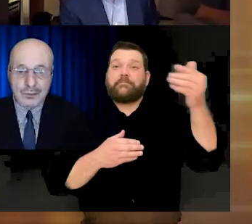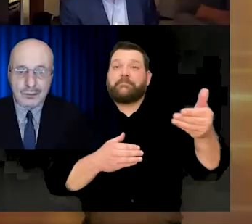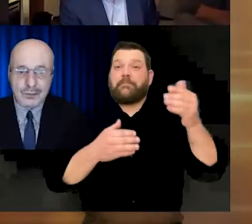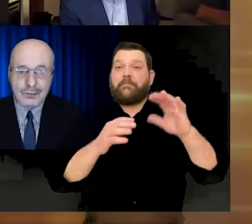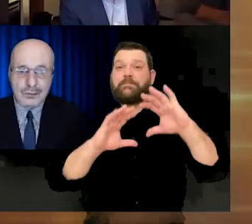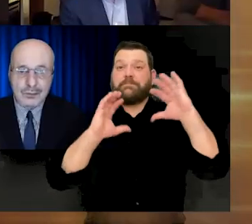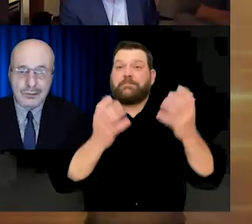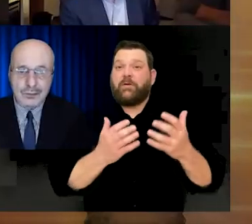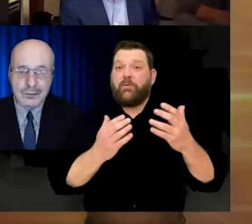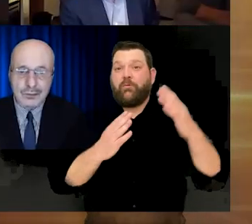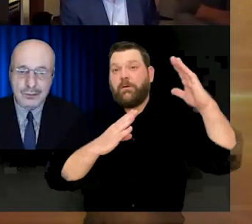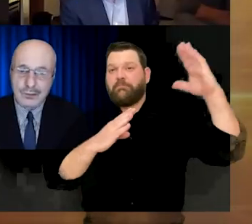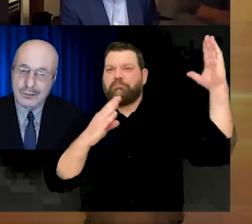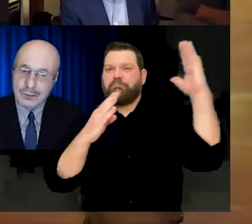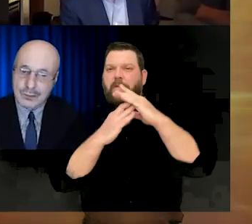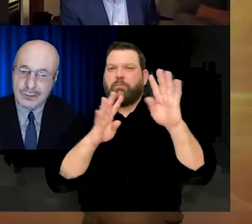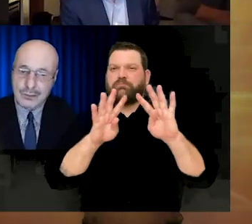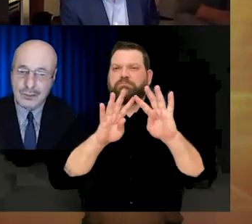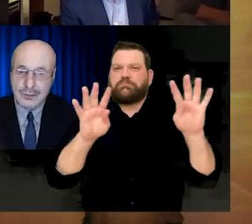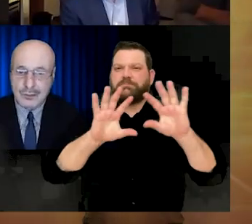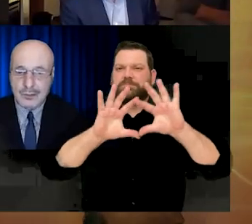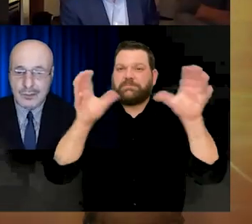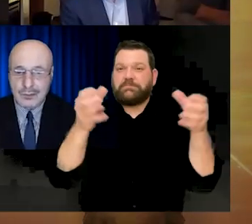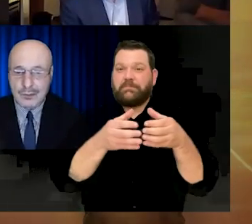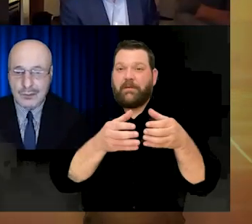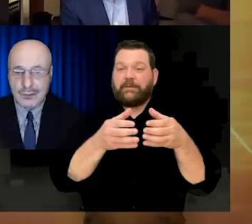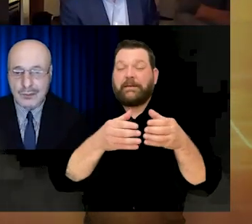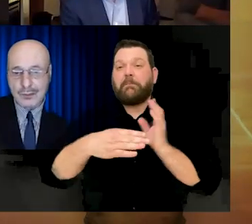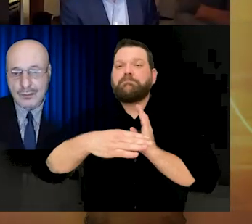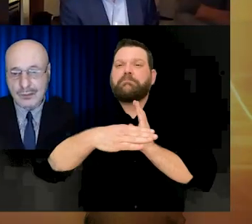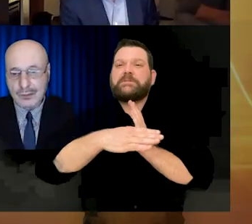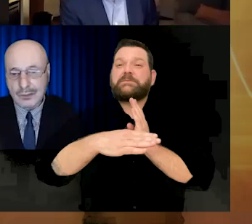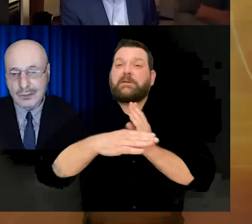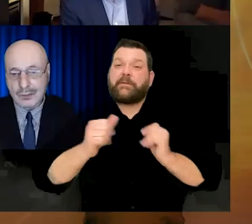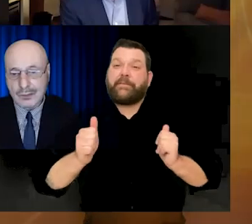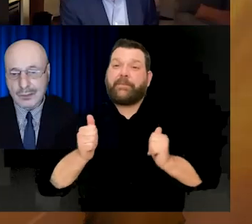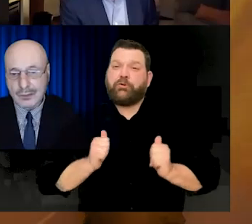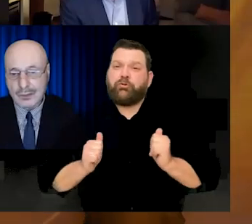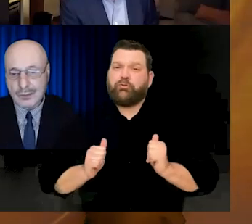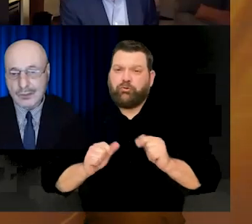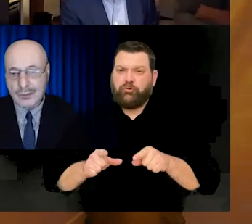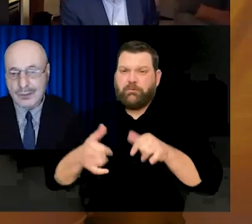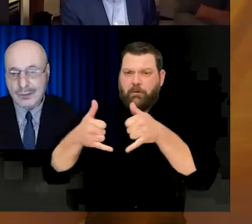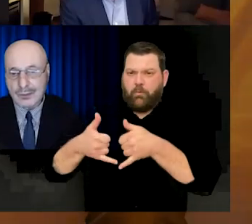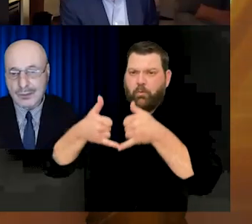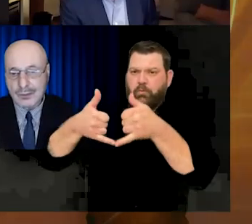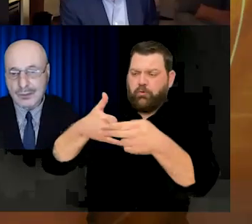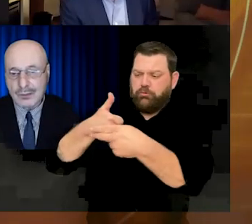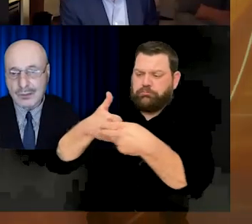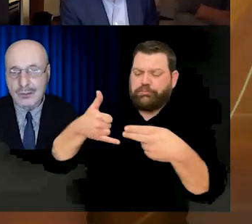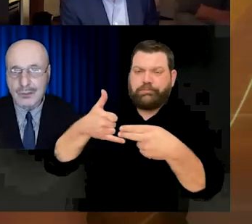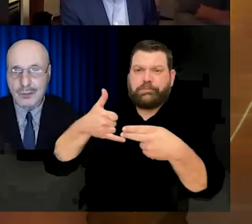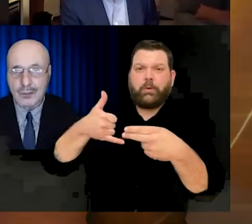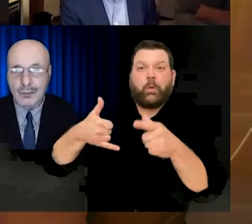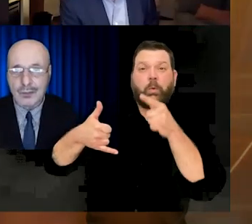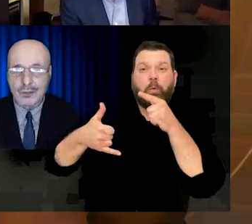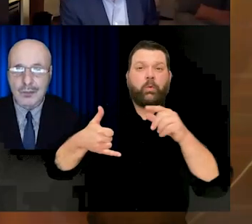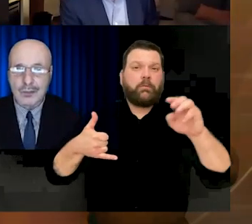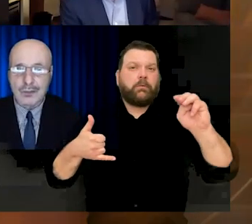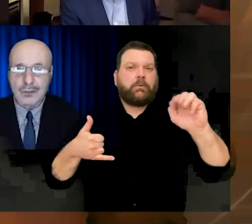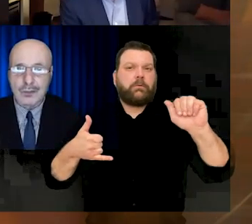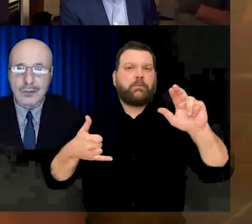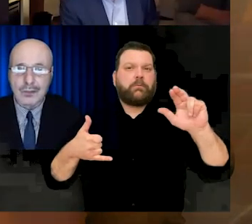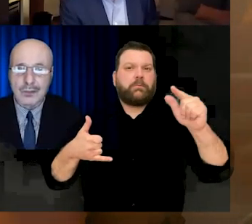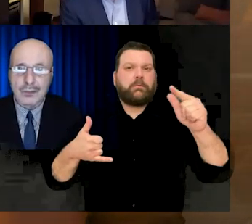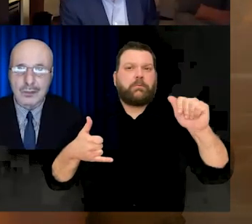The Elliot Norton Award for Outstanding Ensemble Mid-Sized Theater is given in memory of Margarita